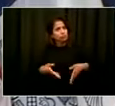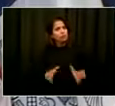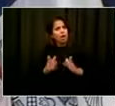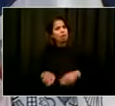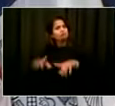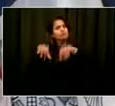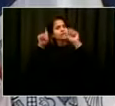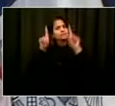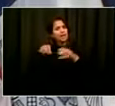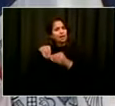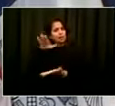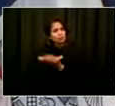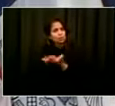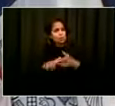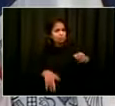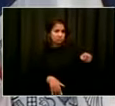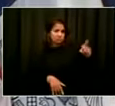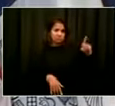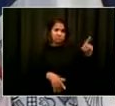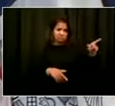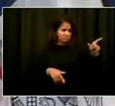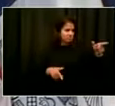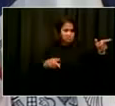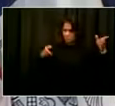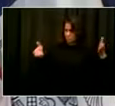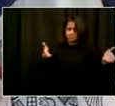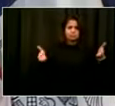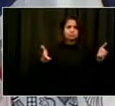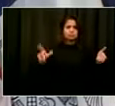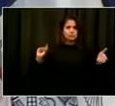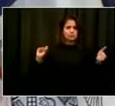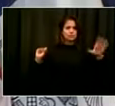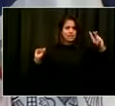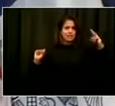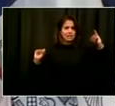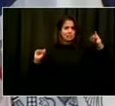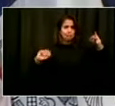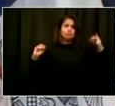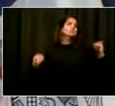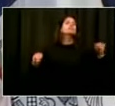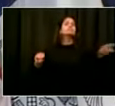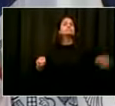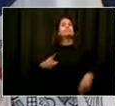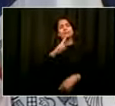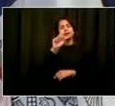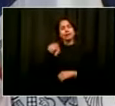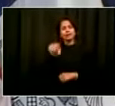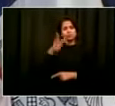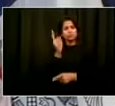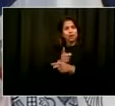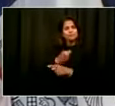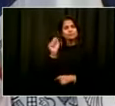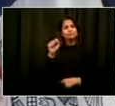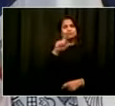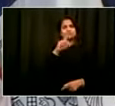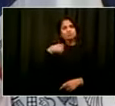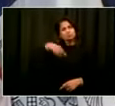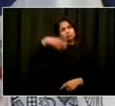the plan from the beginning. We knew it would take time for parents to focus on this. We knew there'd be valid questions that we had to